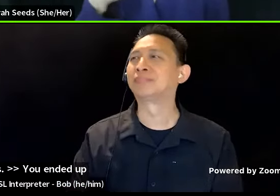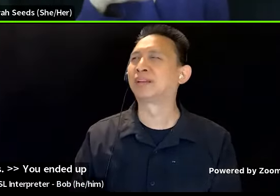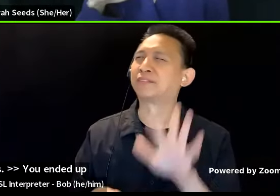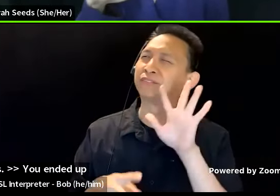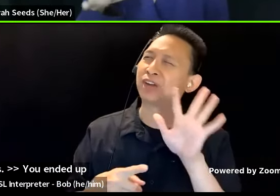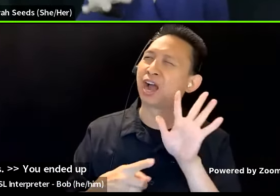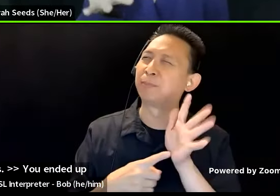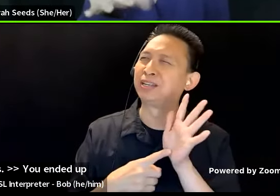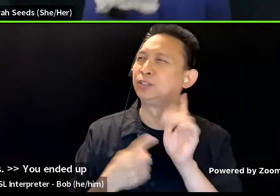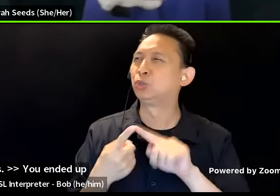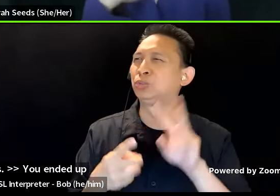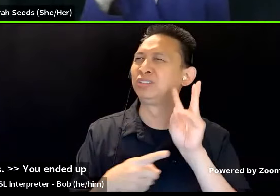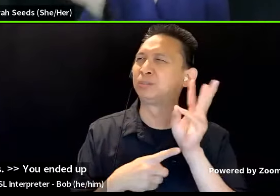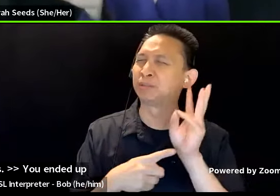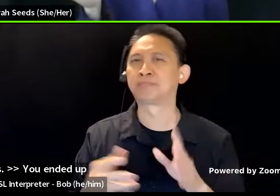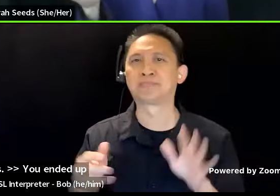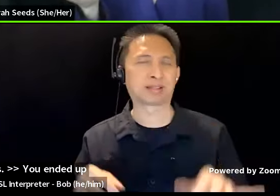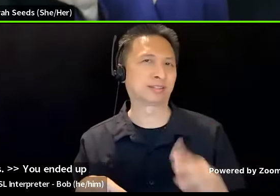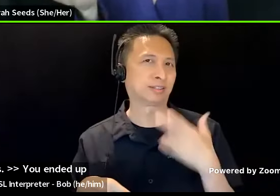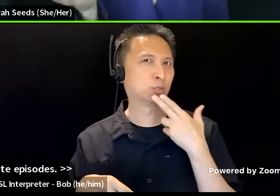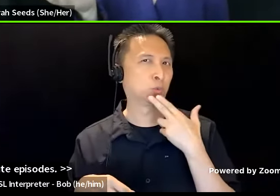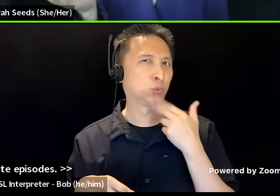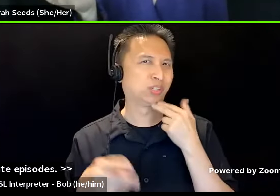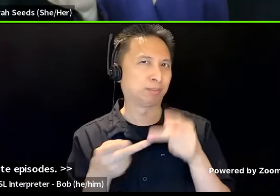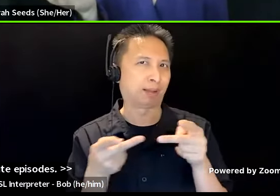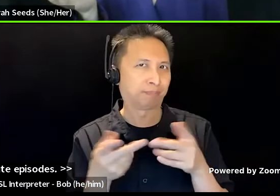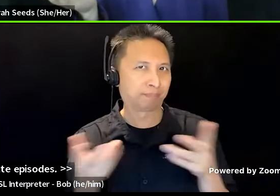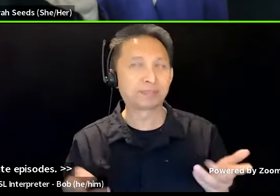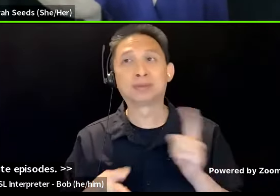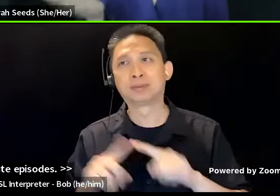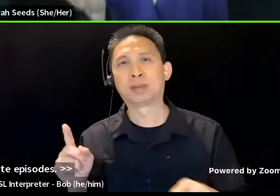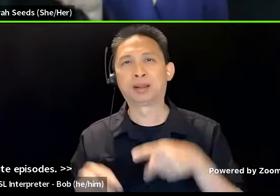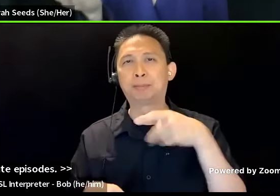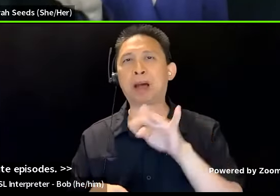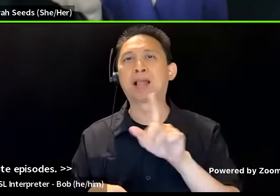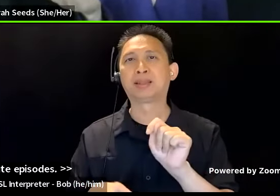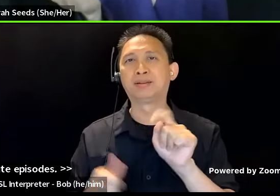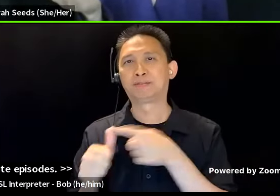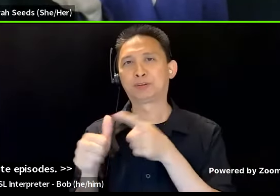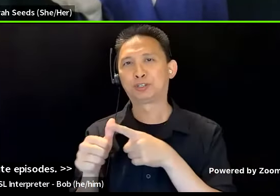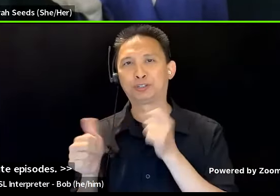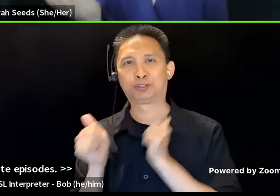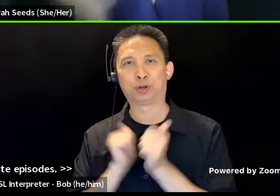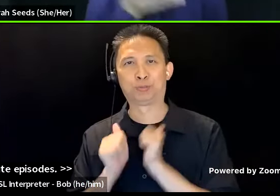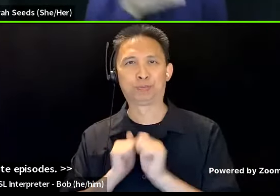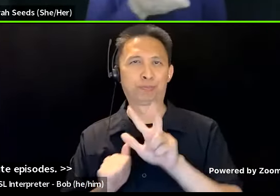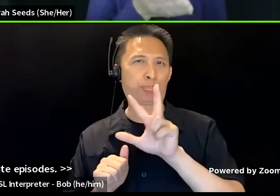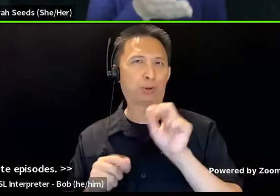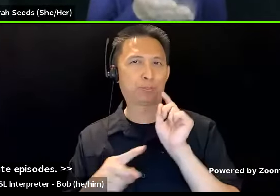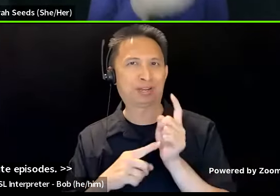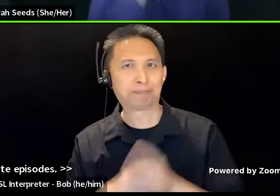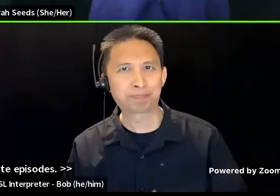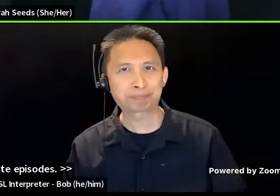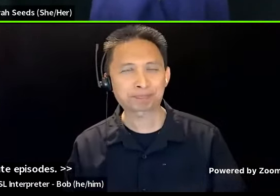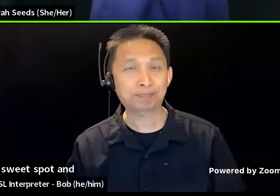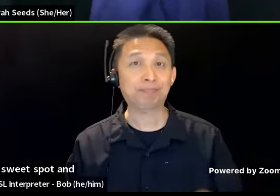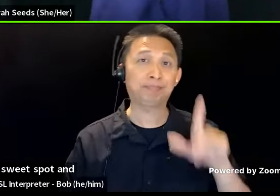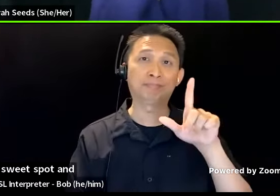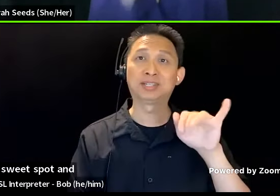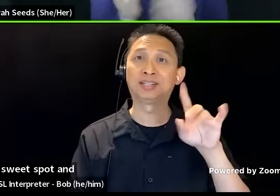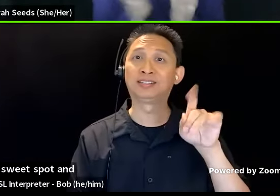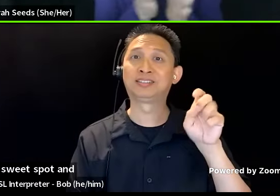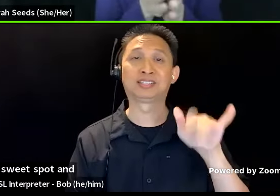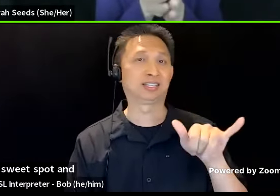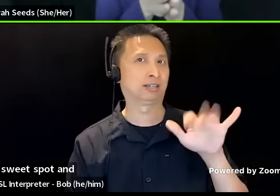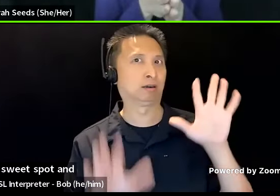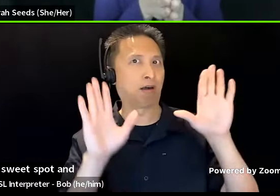that's kind of the sweet spot. And then it was about a half-hour pilot. So it was just really crazy to take. And Lindsay was wonderful because when I was